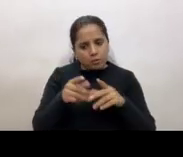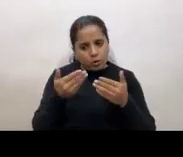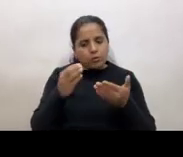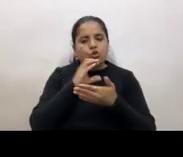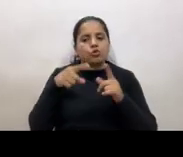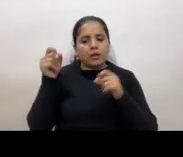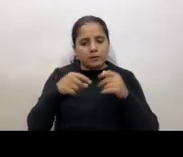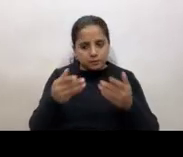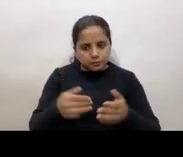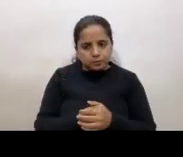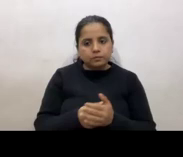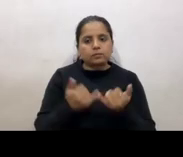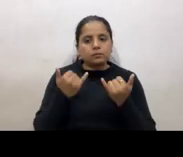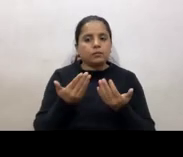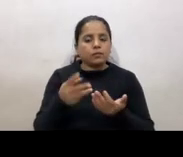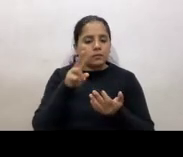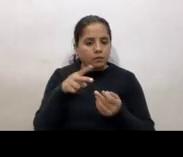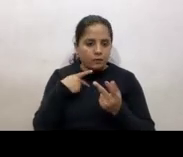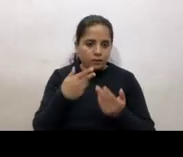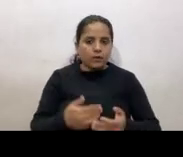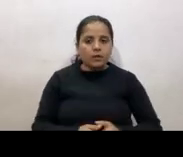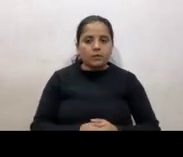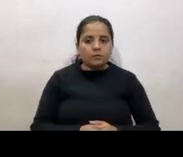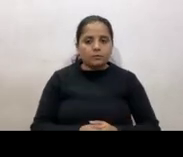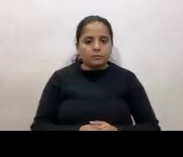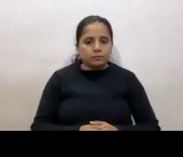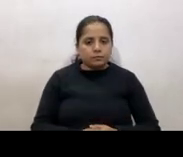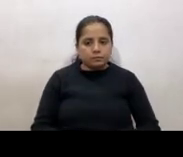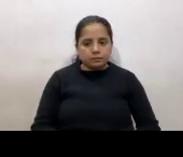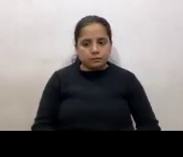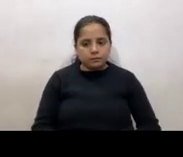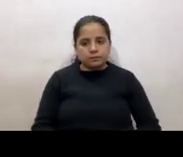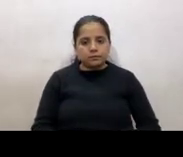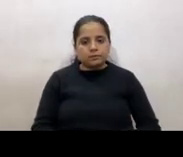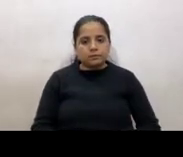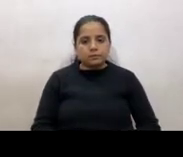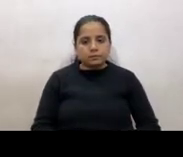box. And with that, let me read this example for you.